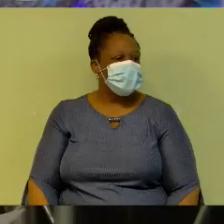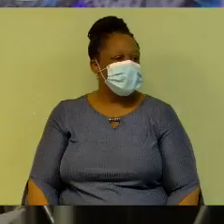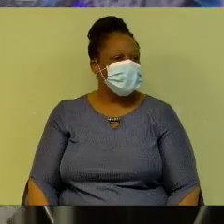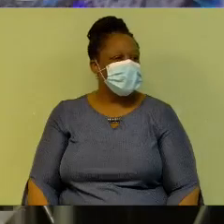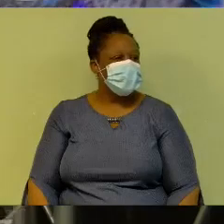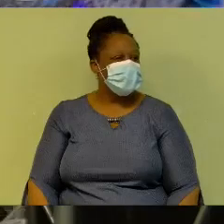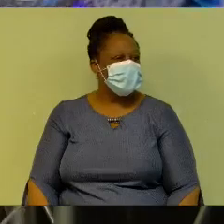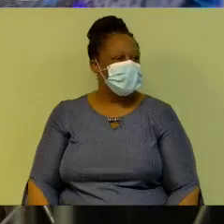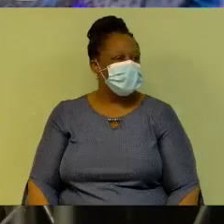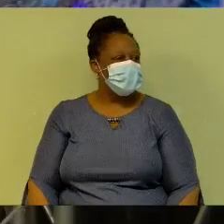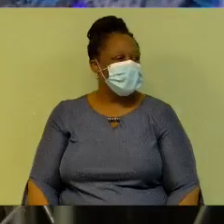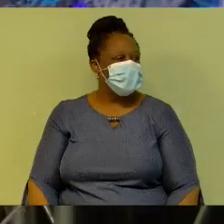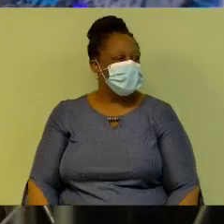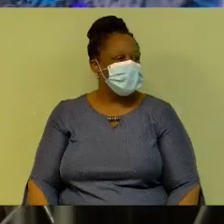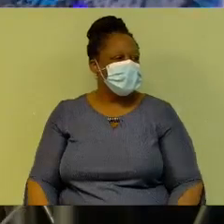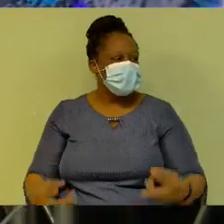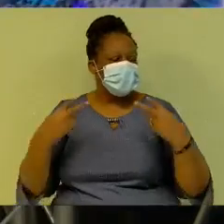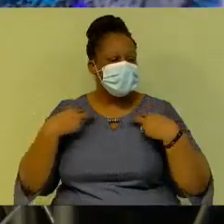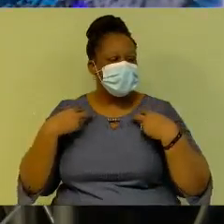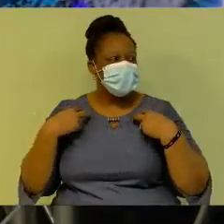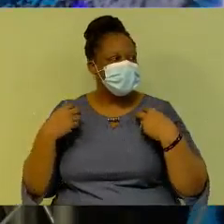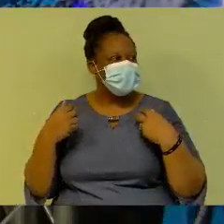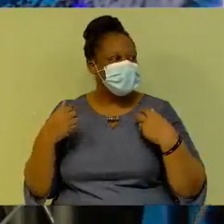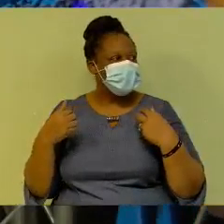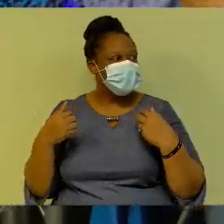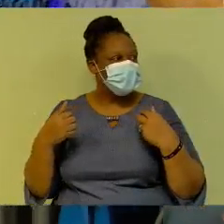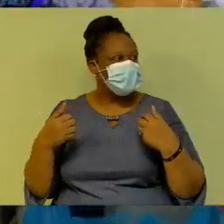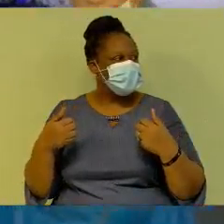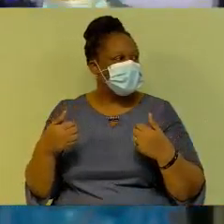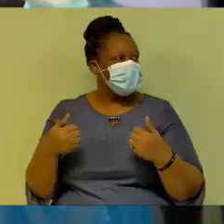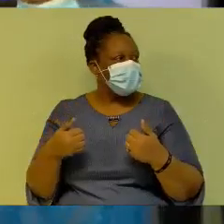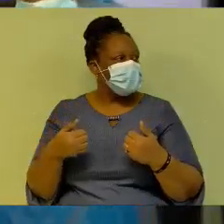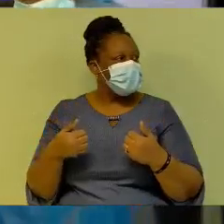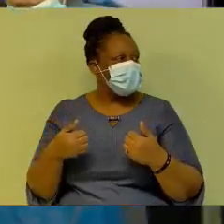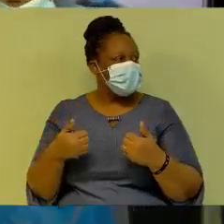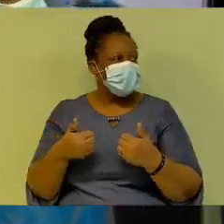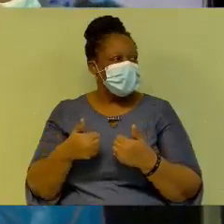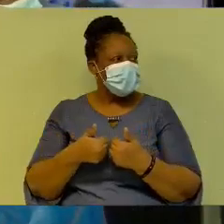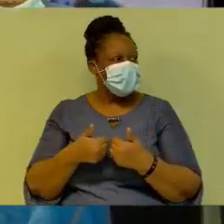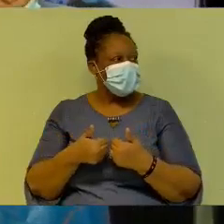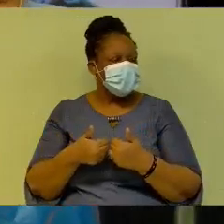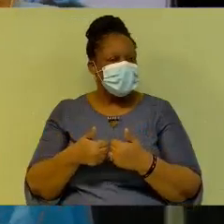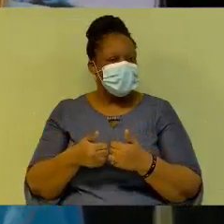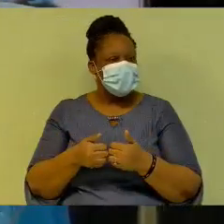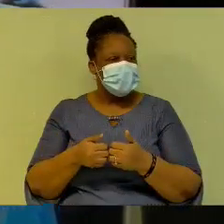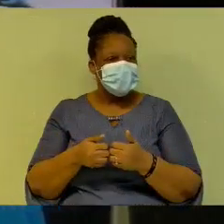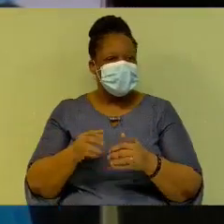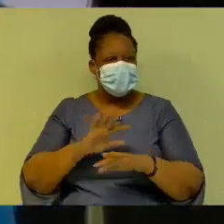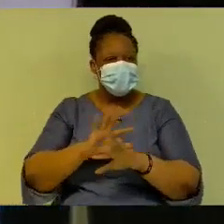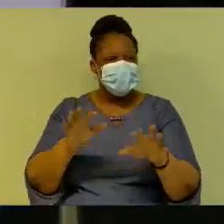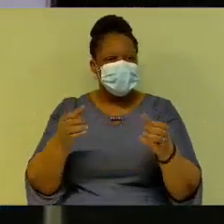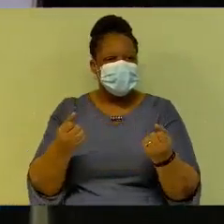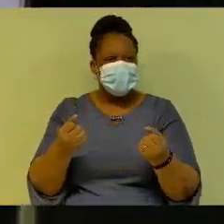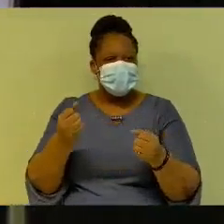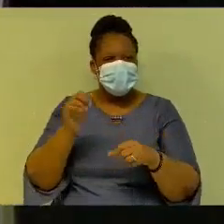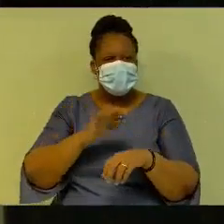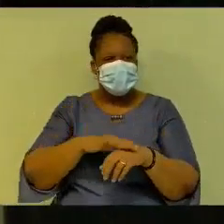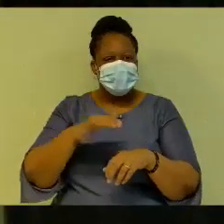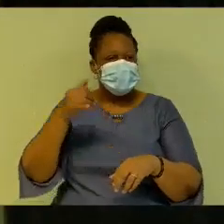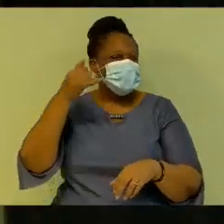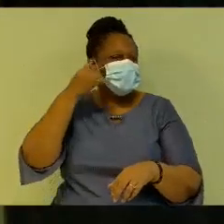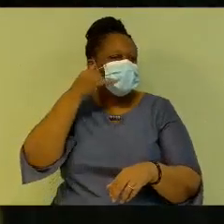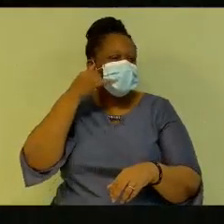I have some games here for the people who work here. I don't want them to be on the cell phone all the time. They can play snakes